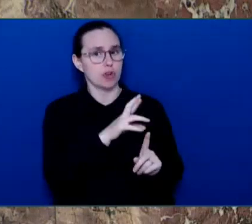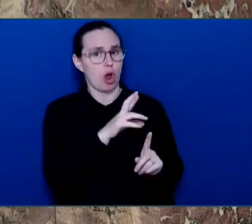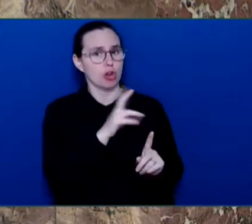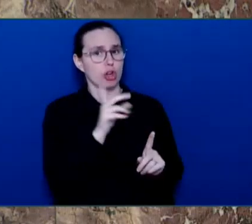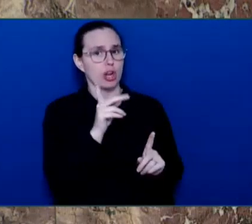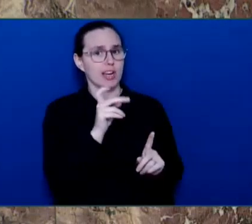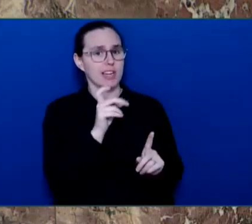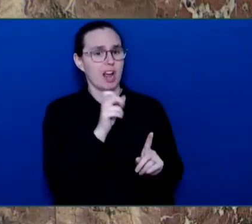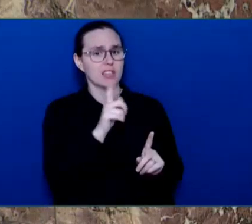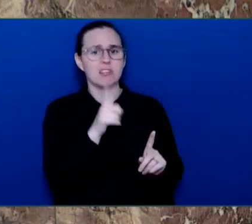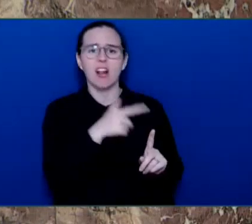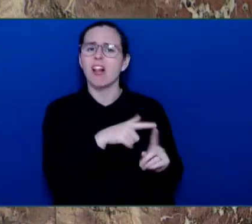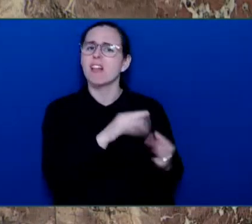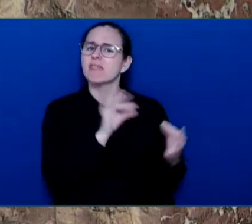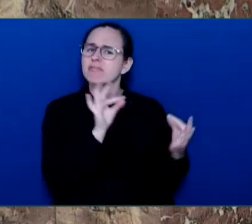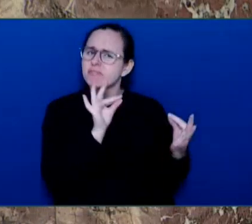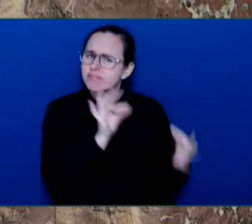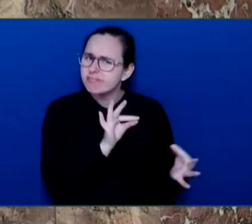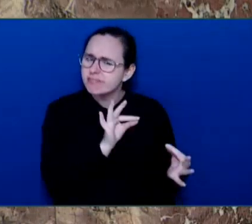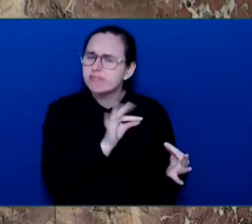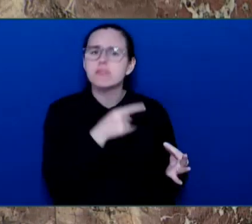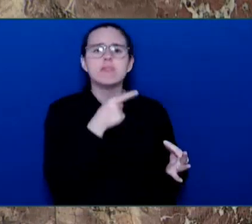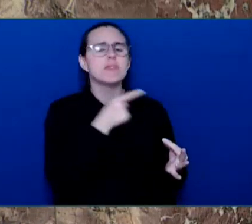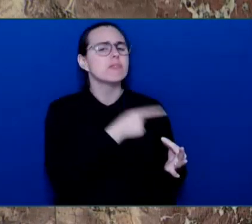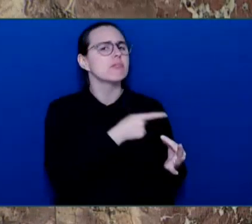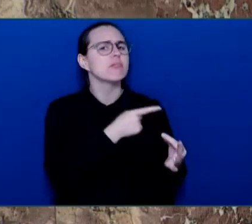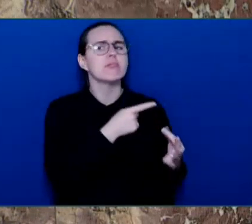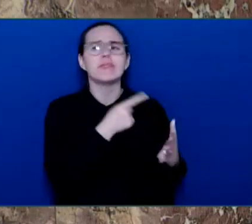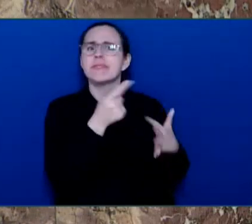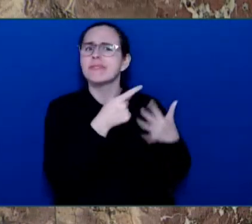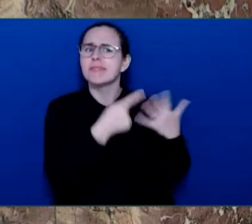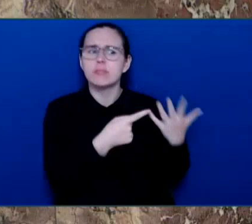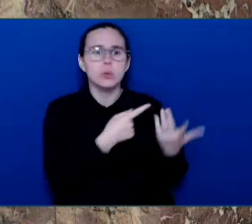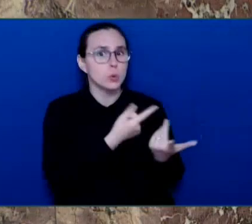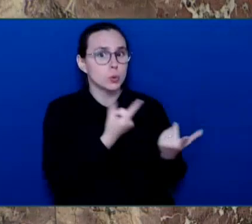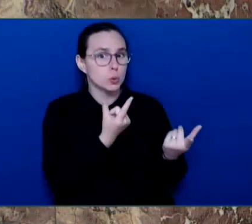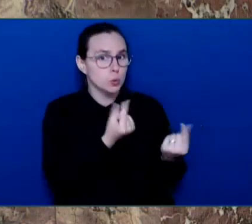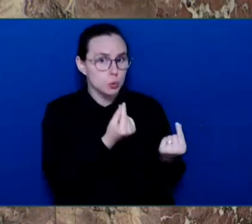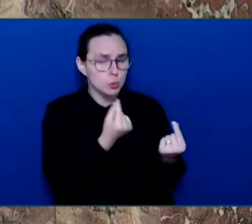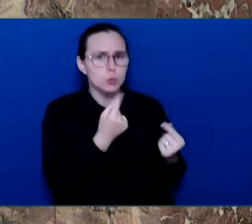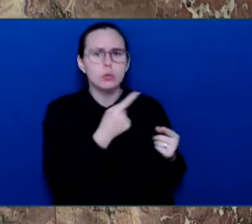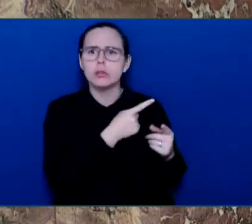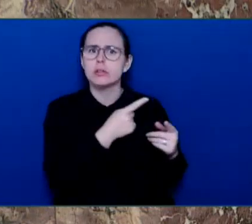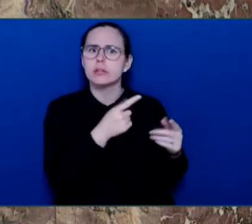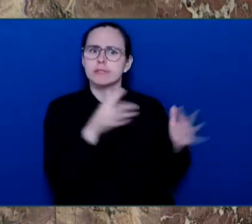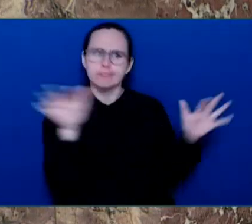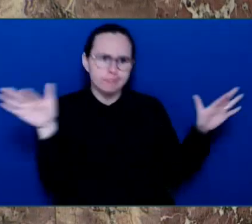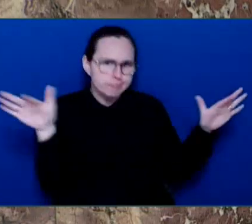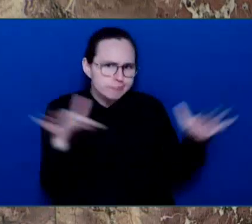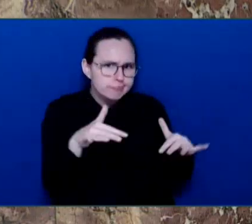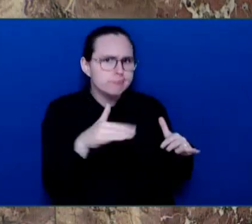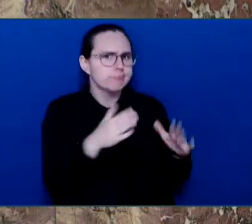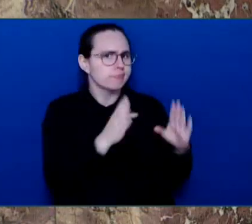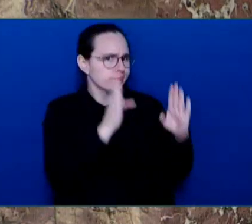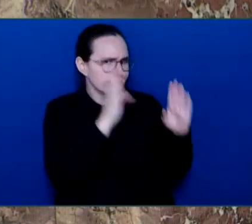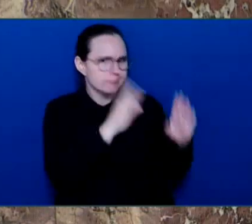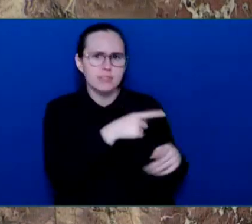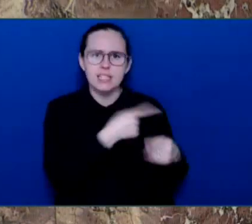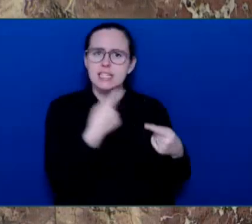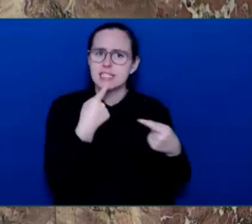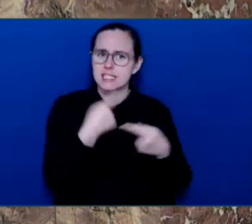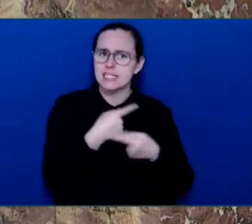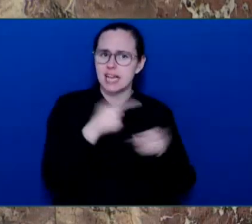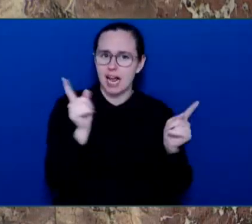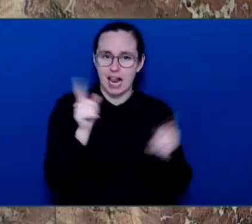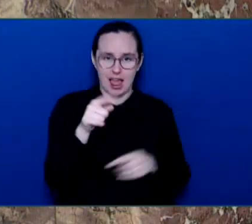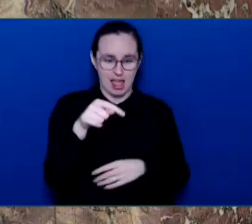attention in this province, calling the declaration of a public health emergency that now in its 7th year has